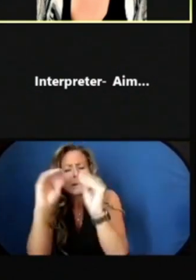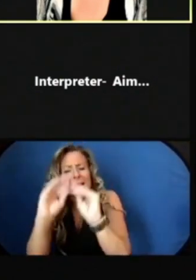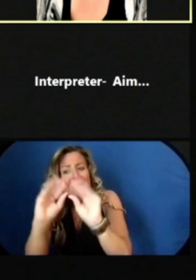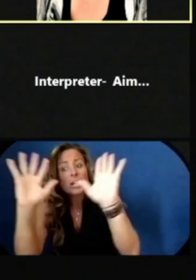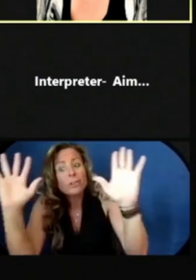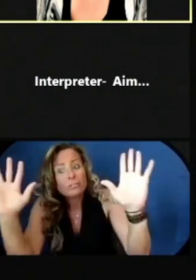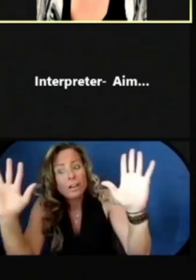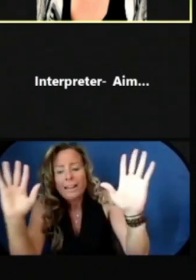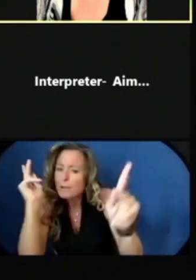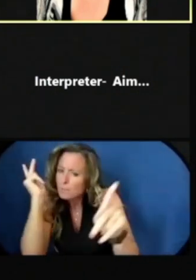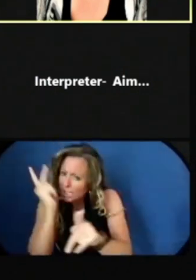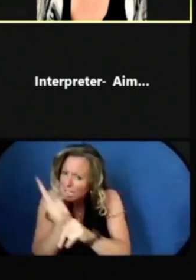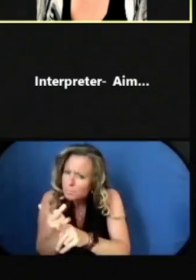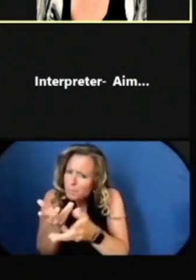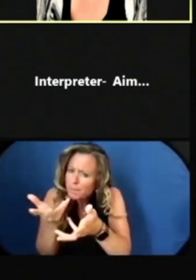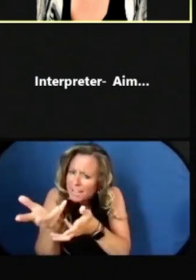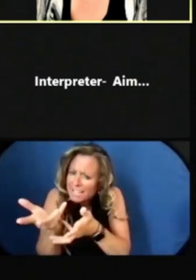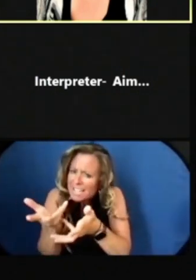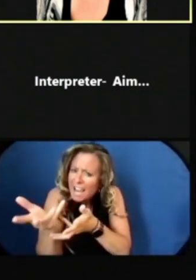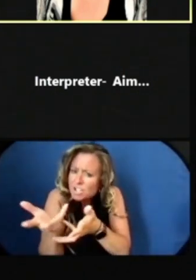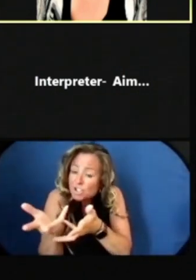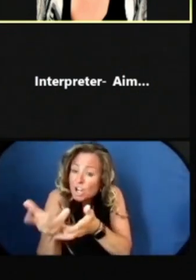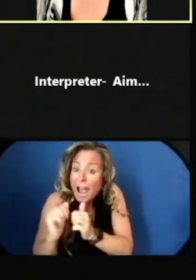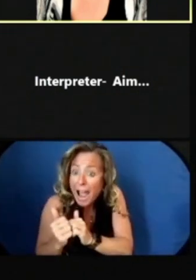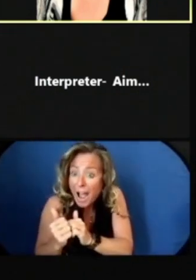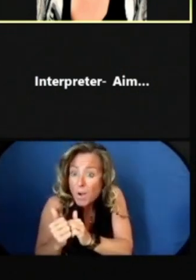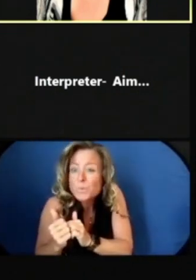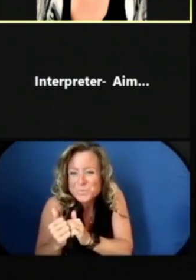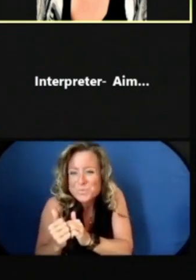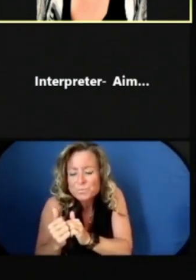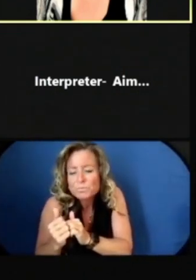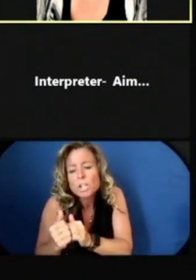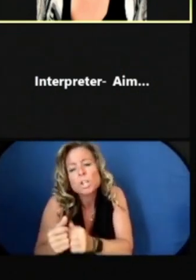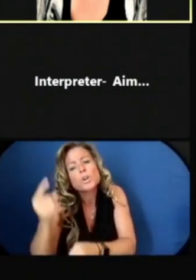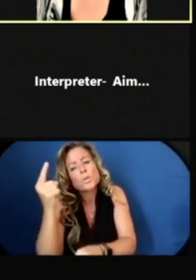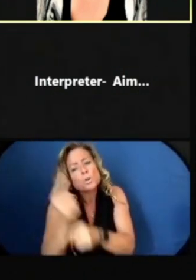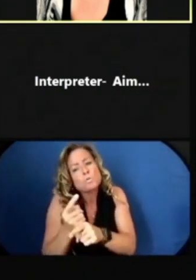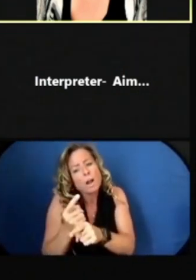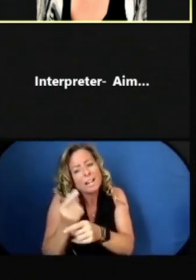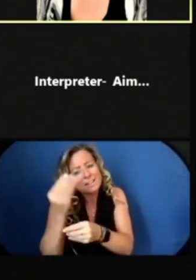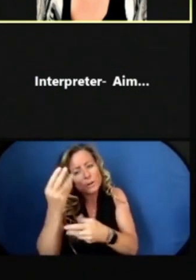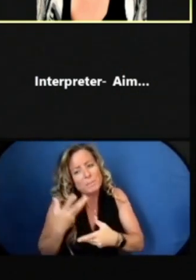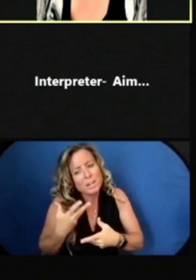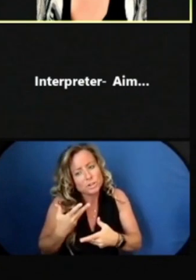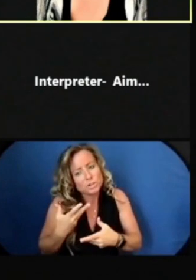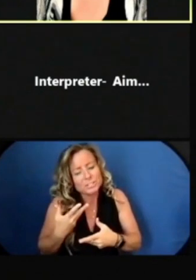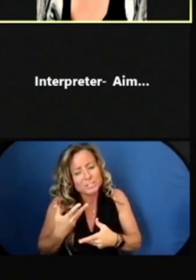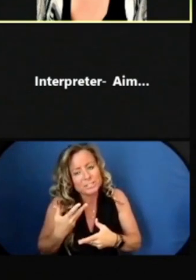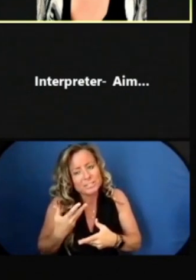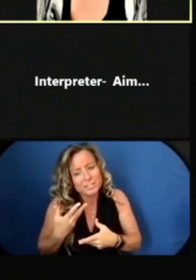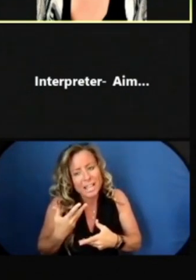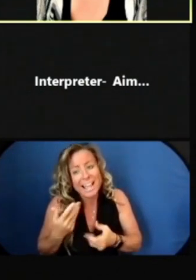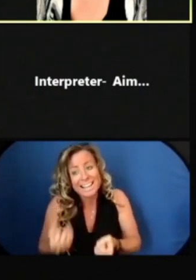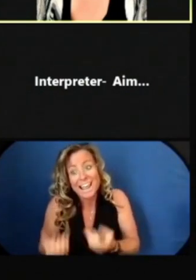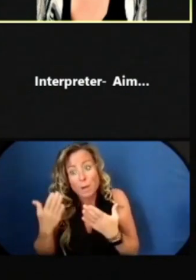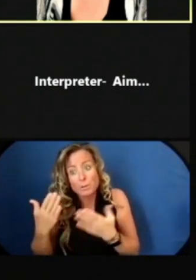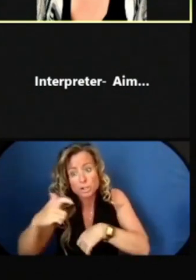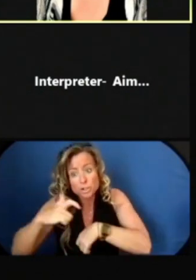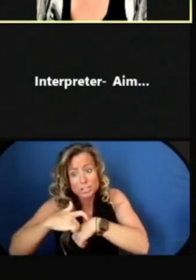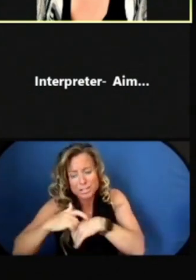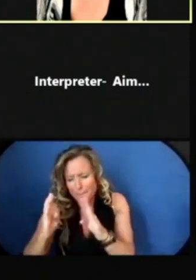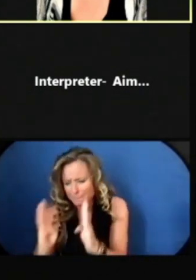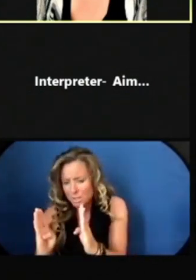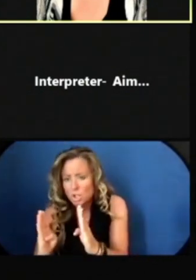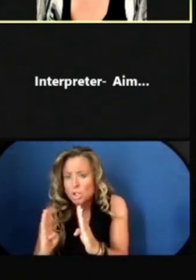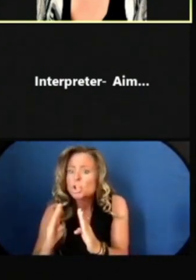keep them engaged. And to keep people engaged, you need the right amount of content. And I love this quote here: respect